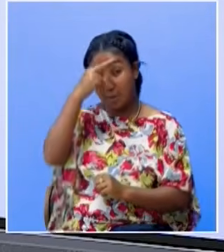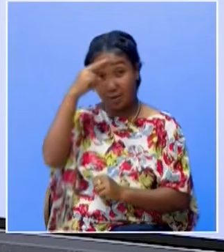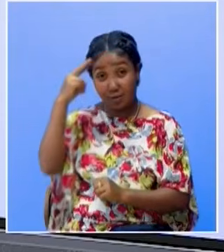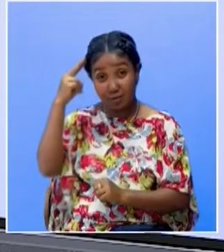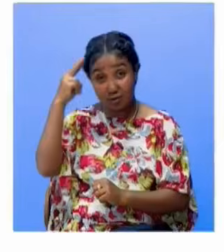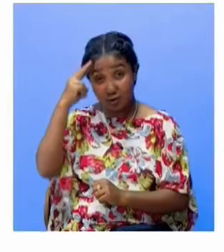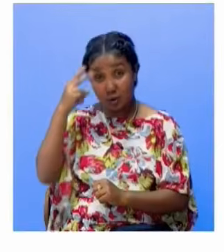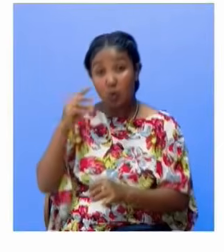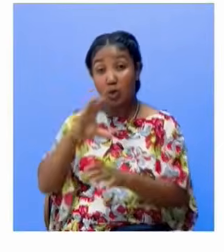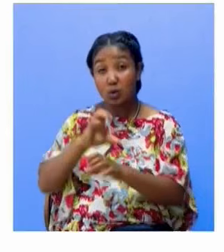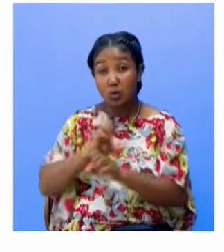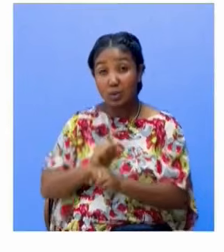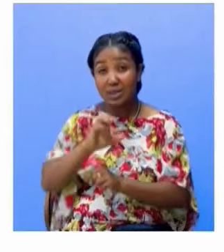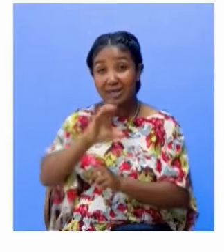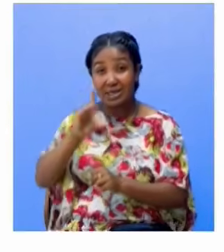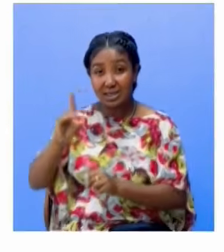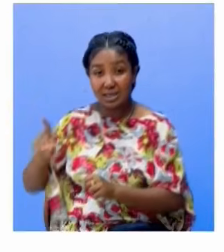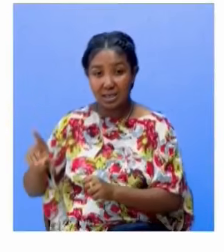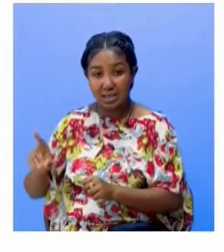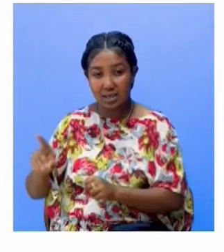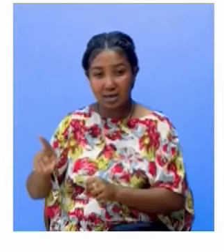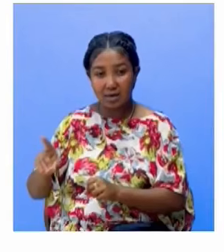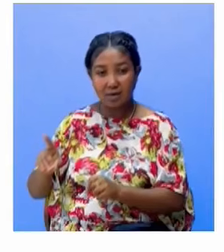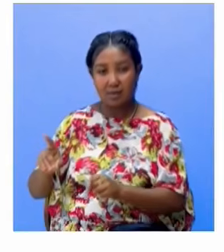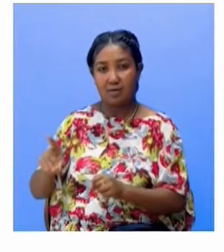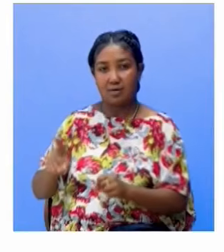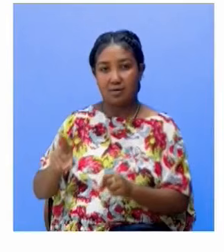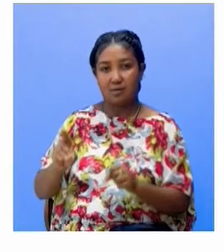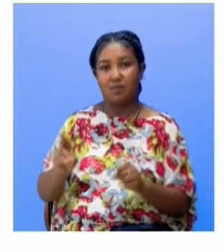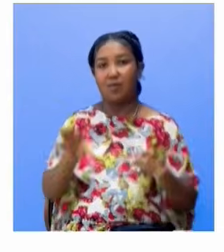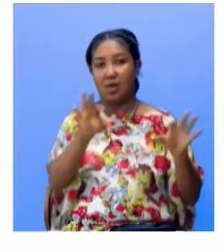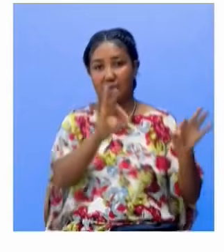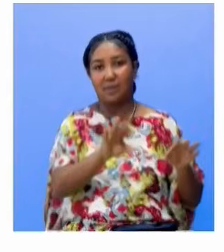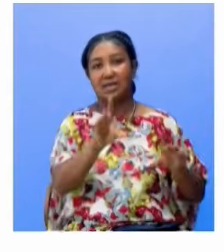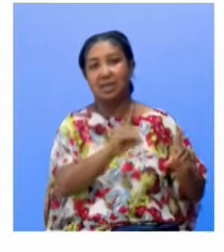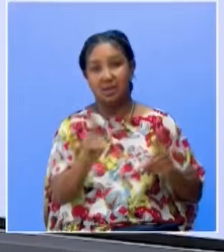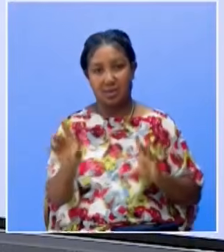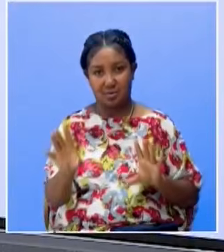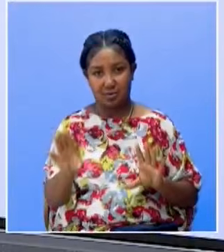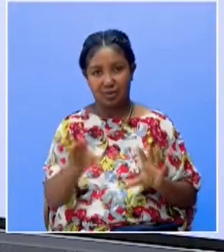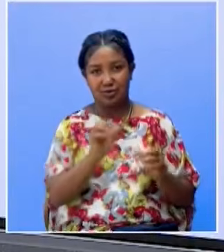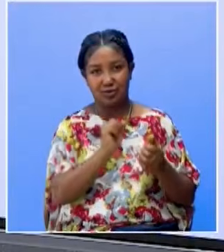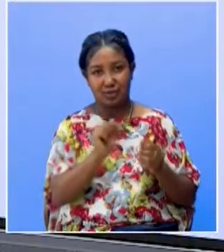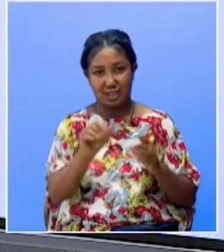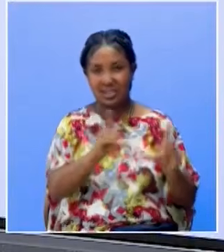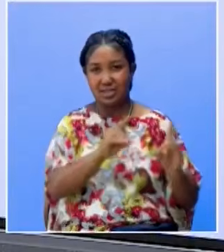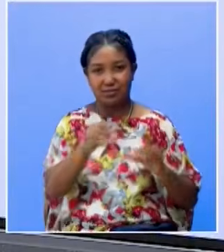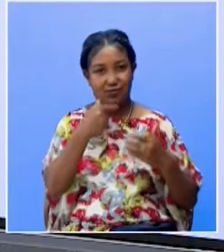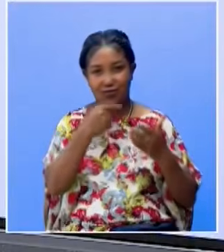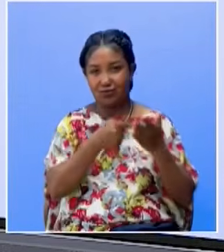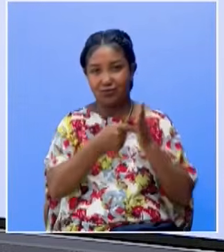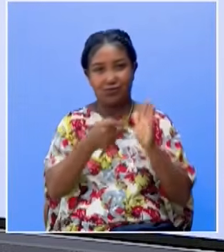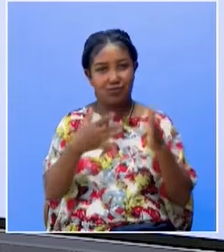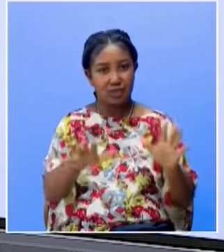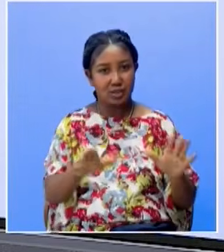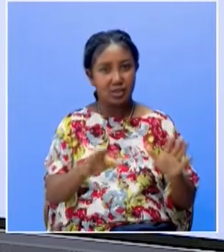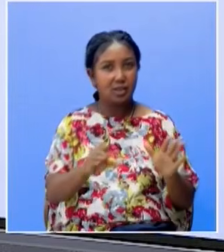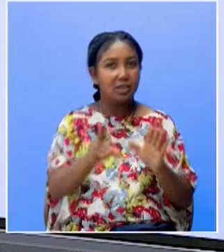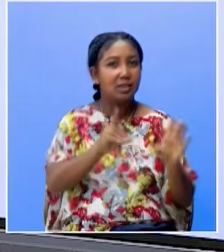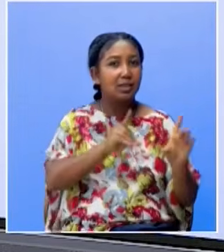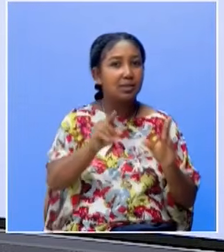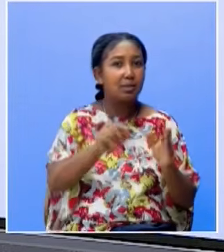we took ed here into did. It changed into did to show what happened in the